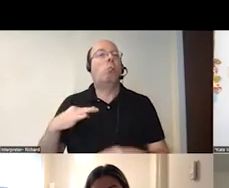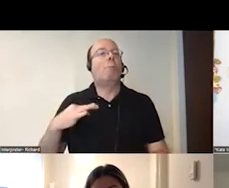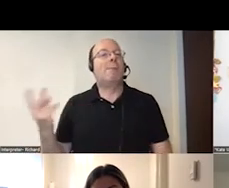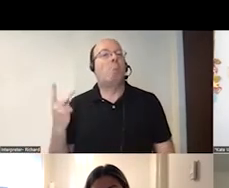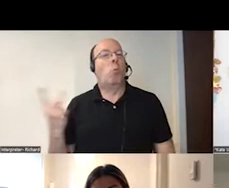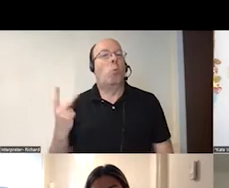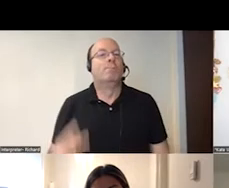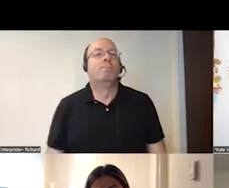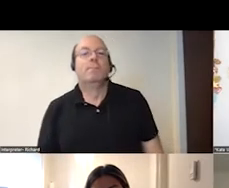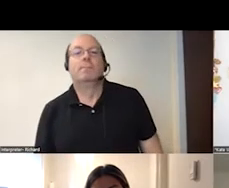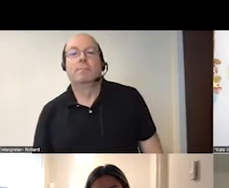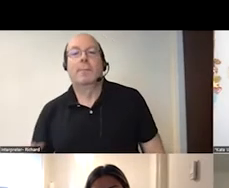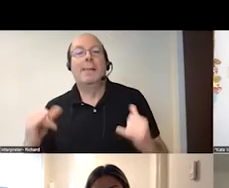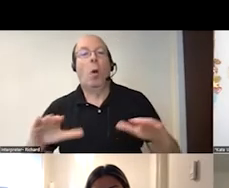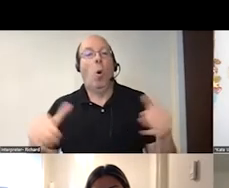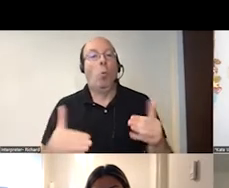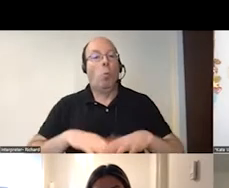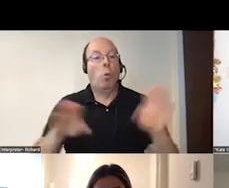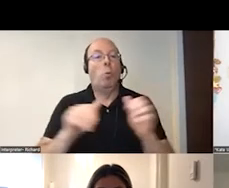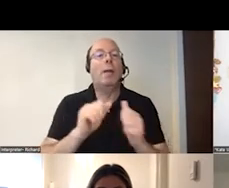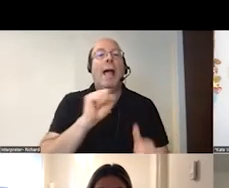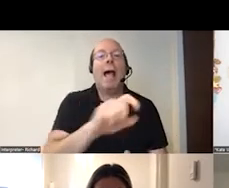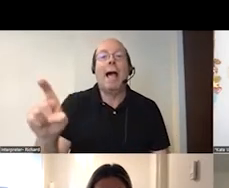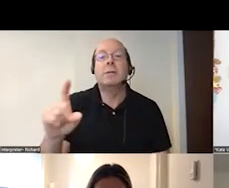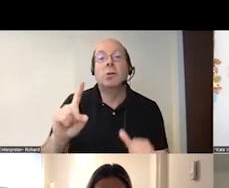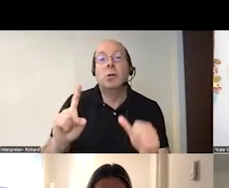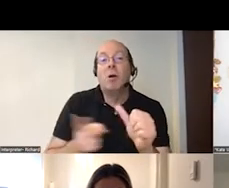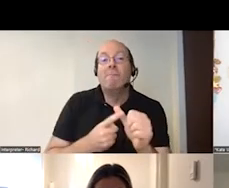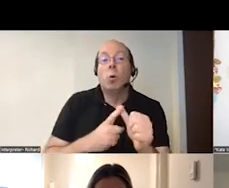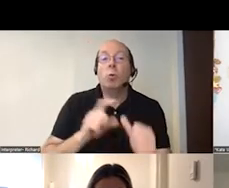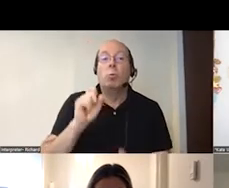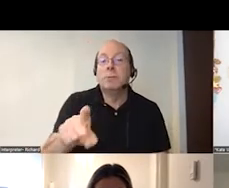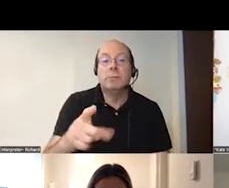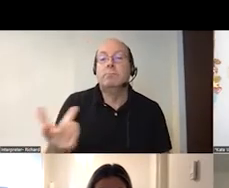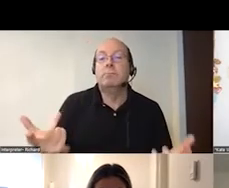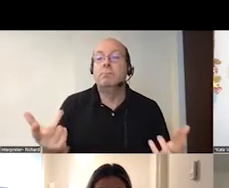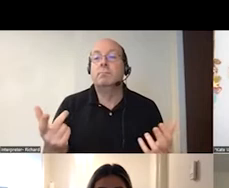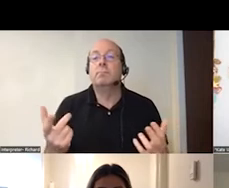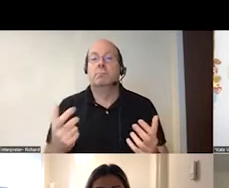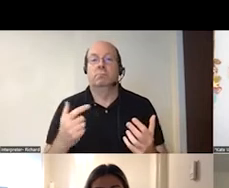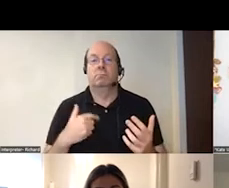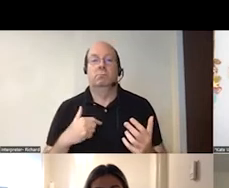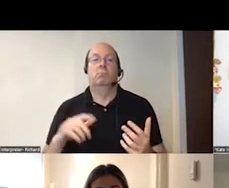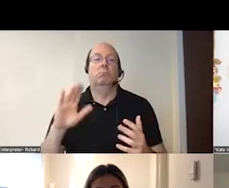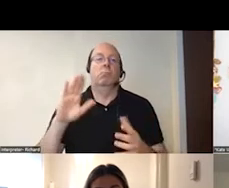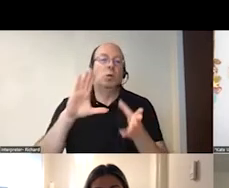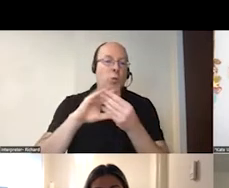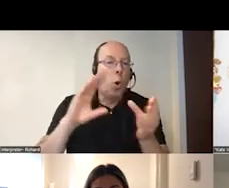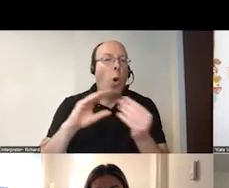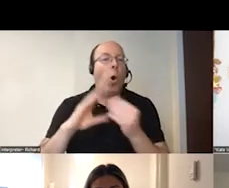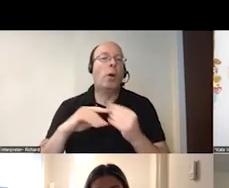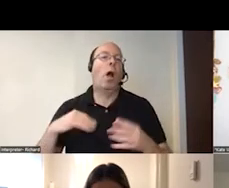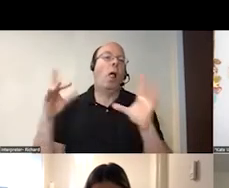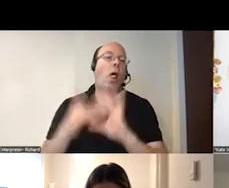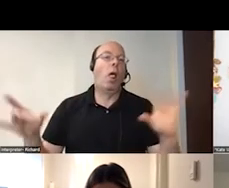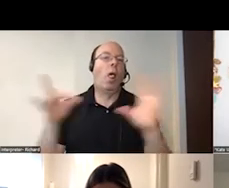And I'm going to start with all of them. I'm going to start by asking the first question. Instead of reading off their bios to you, I would really